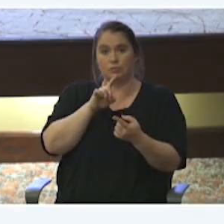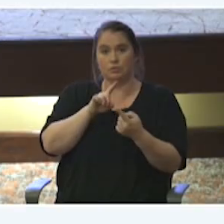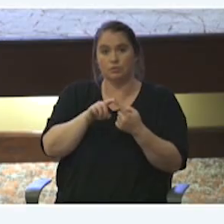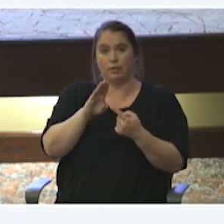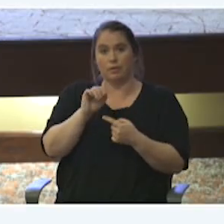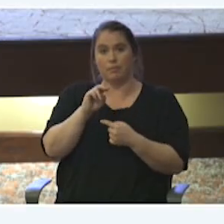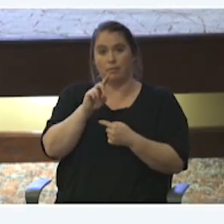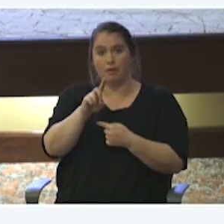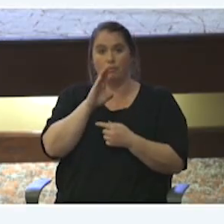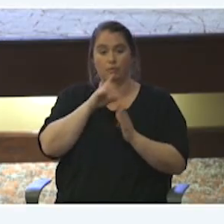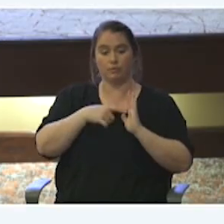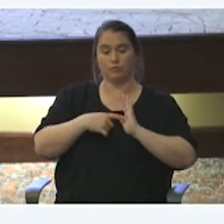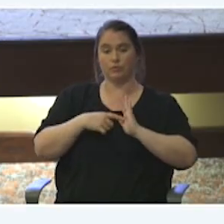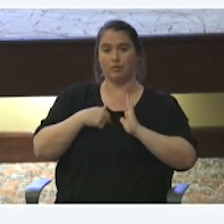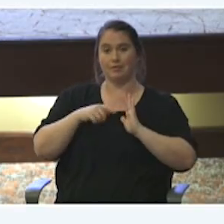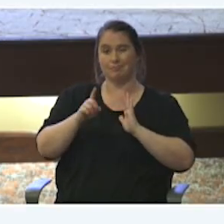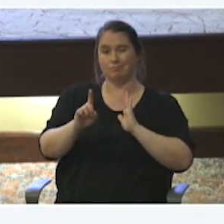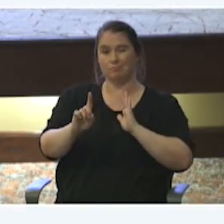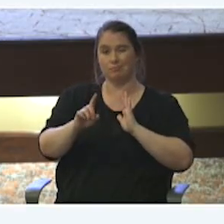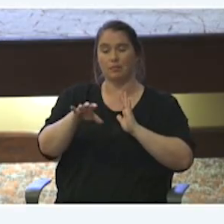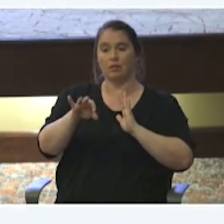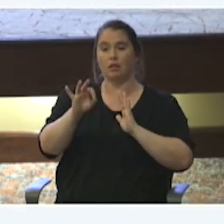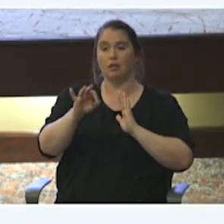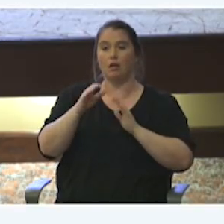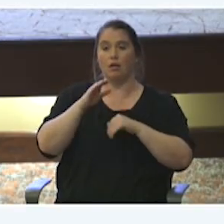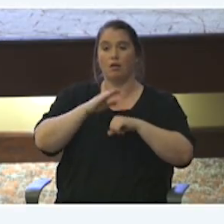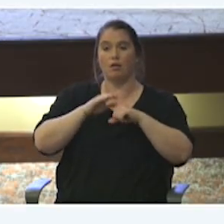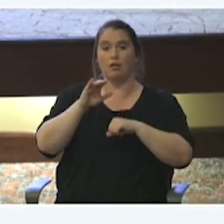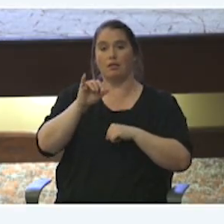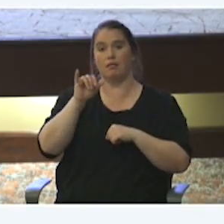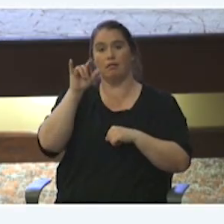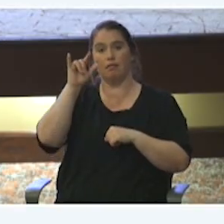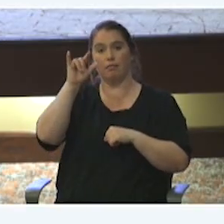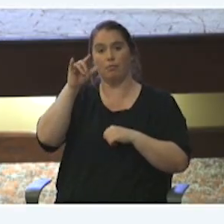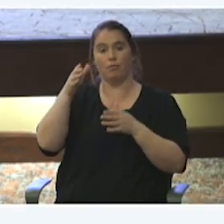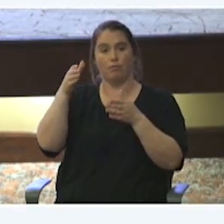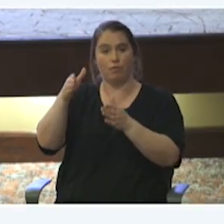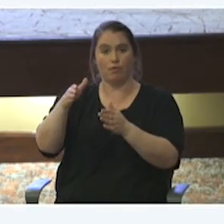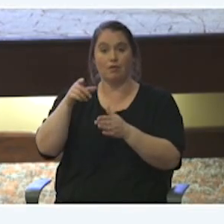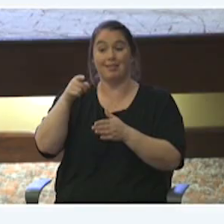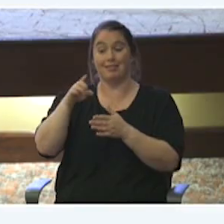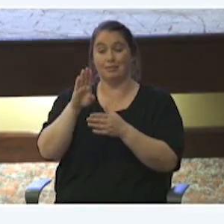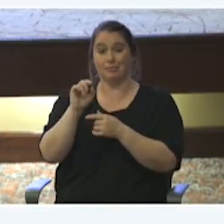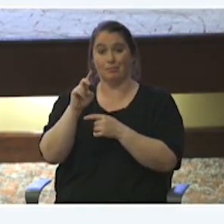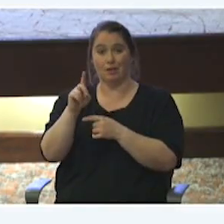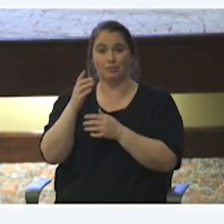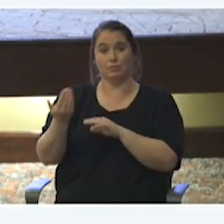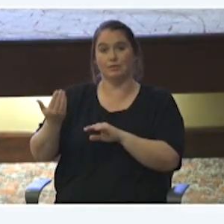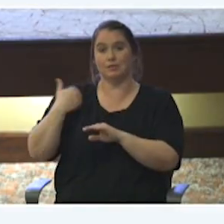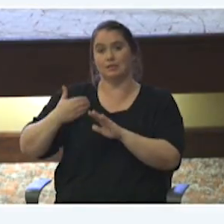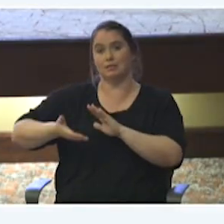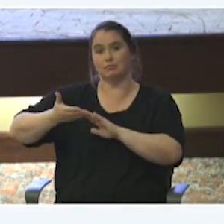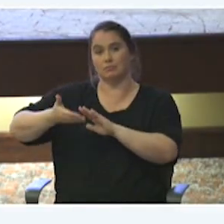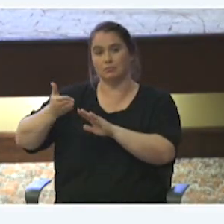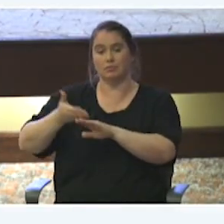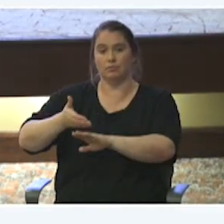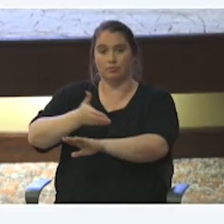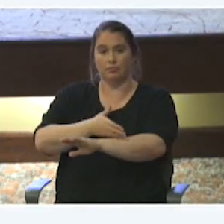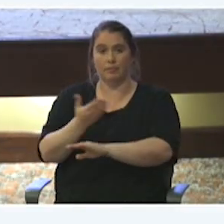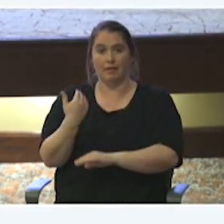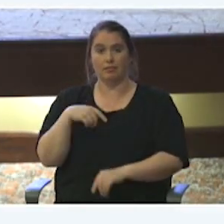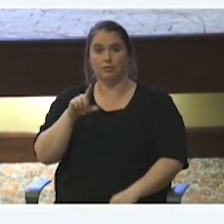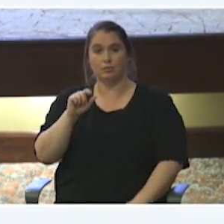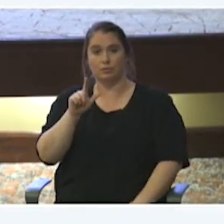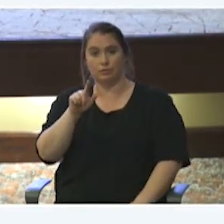Acres project, which is located out on Airport Road. Now, these bonds were previously approved in